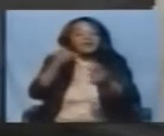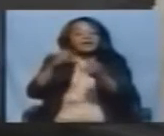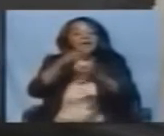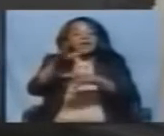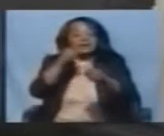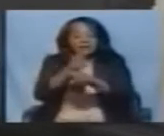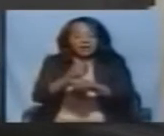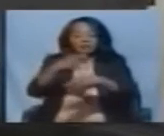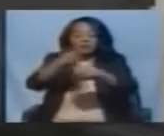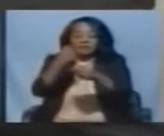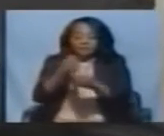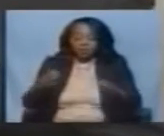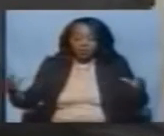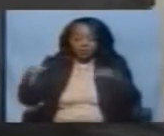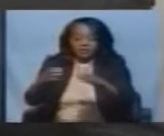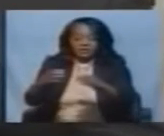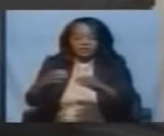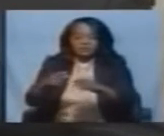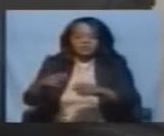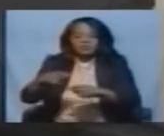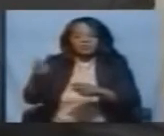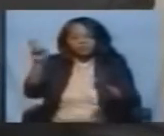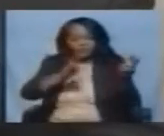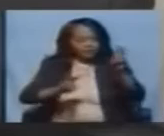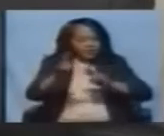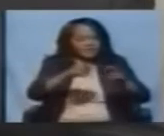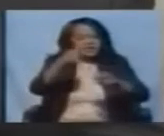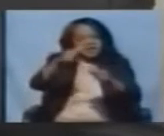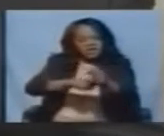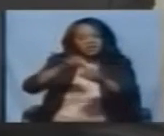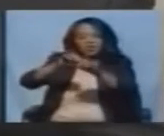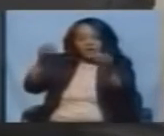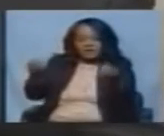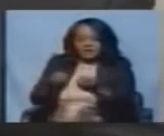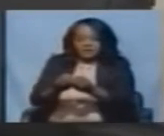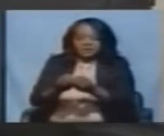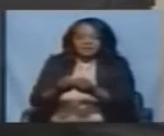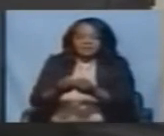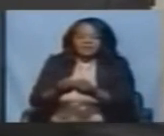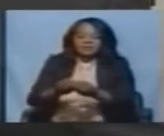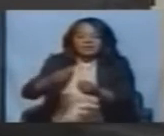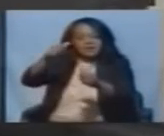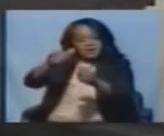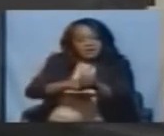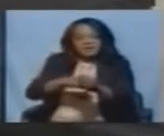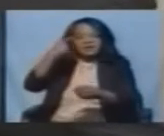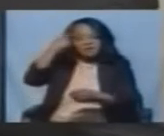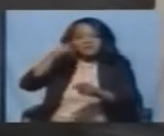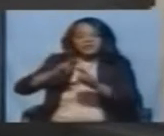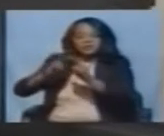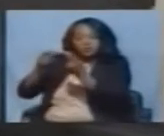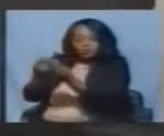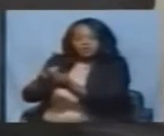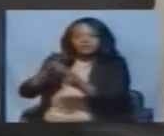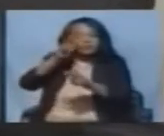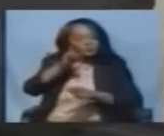that is planned to go across the country to inspect each organization, to inspect each government unit even, and to make